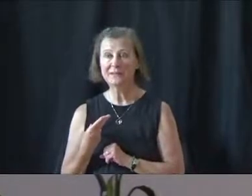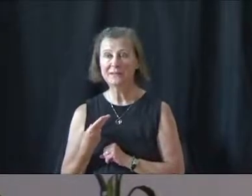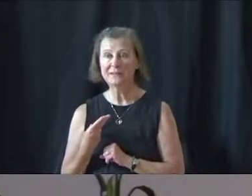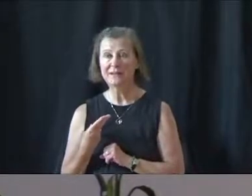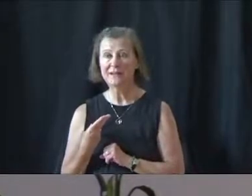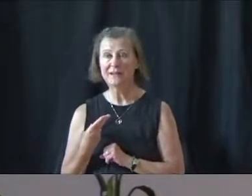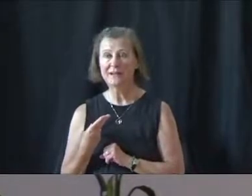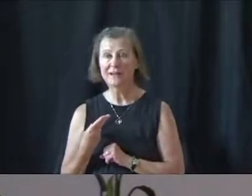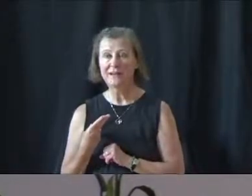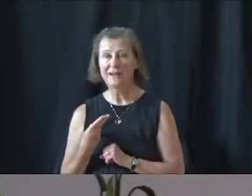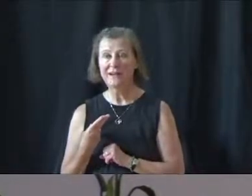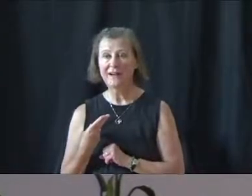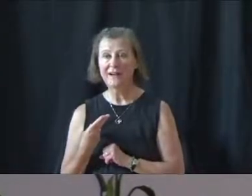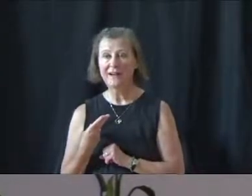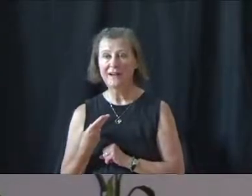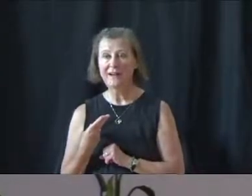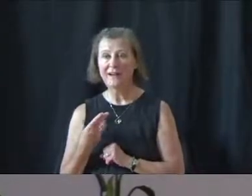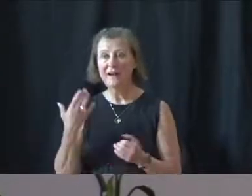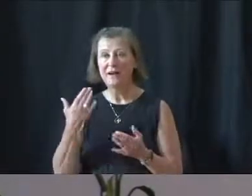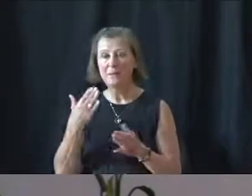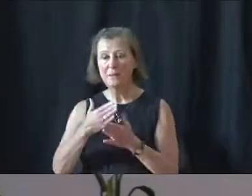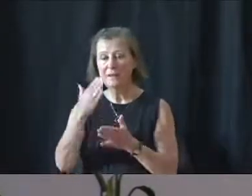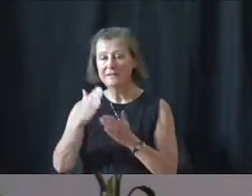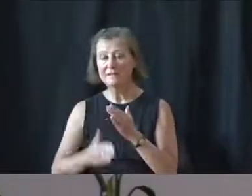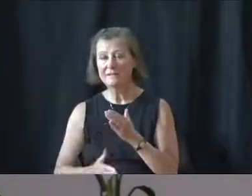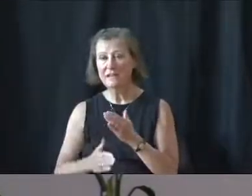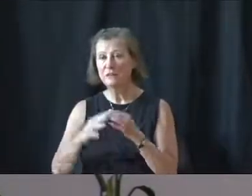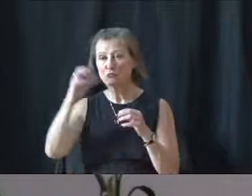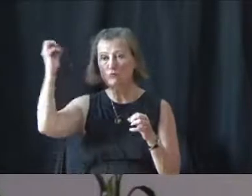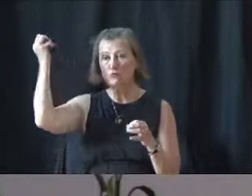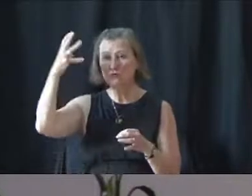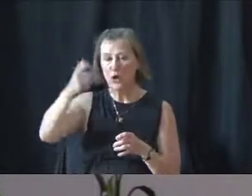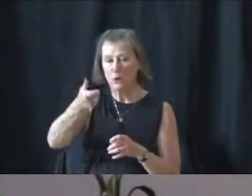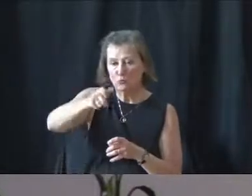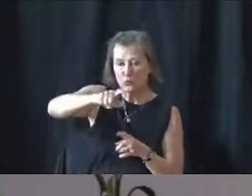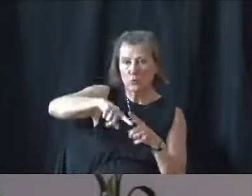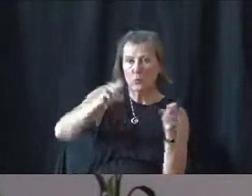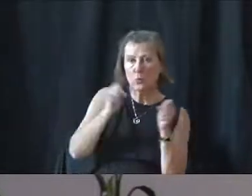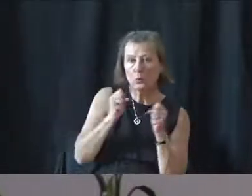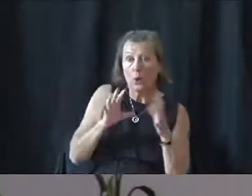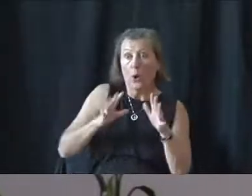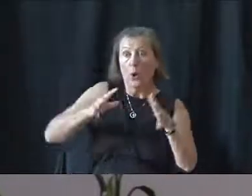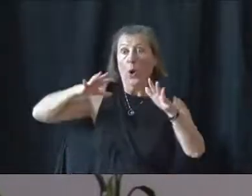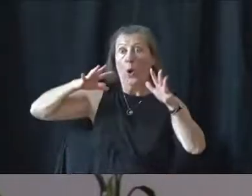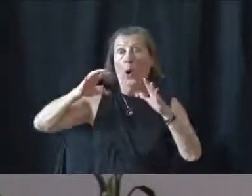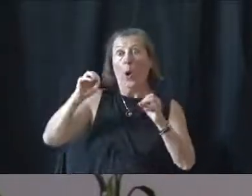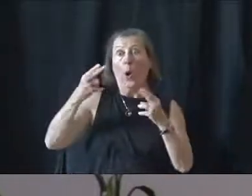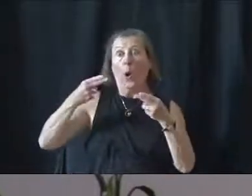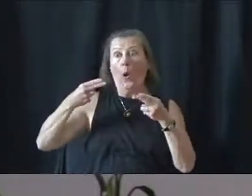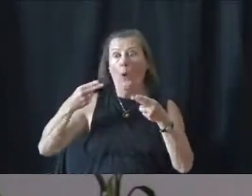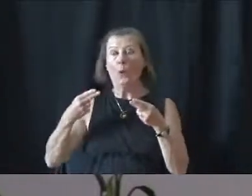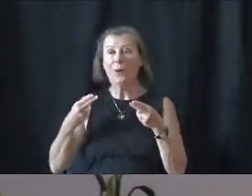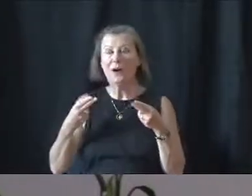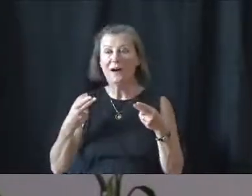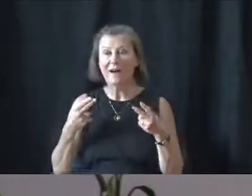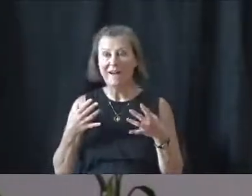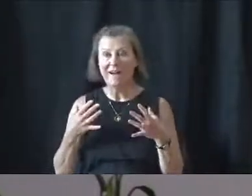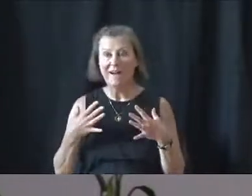And maybe if you end the shower by turning it to cold for a moment. Oh.